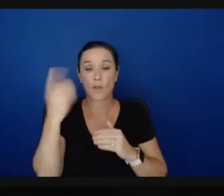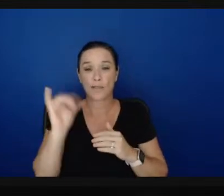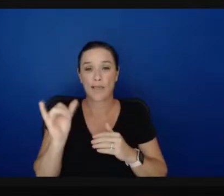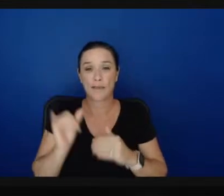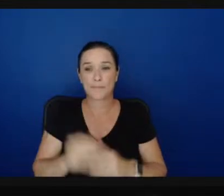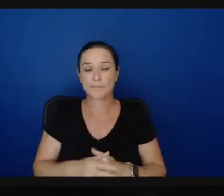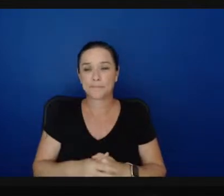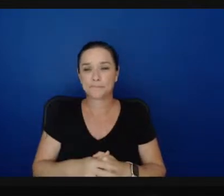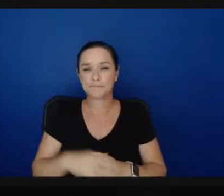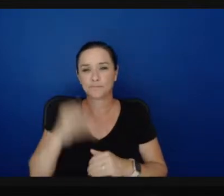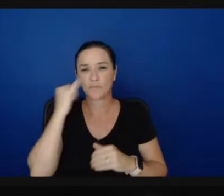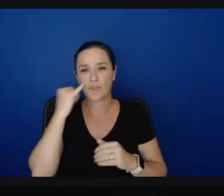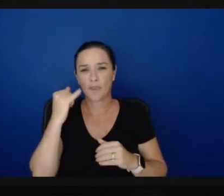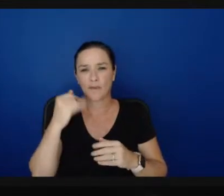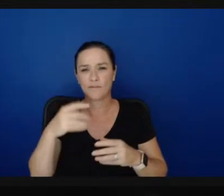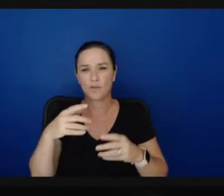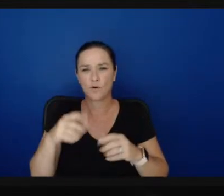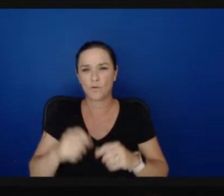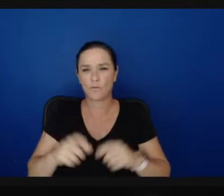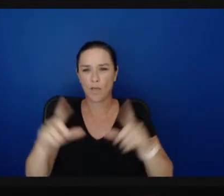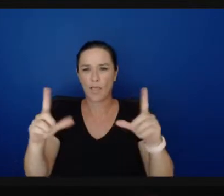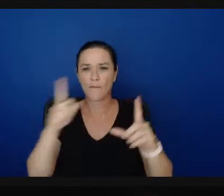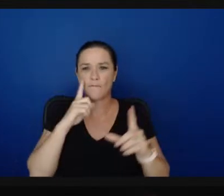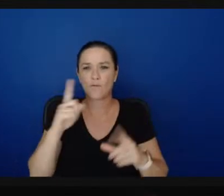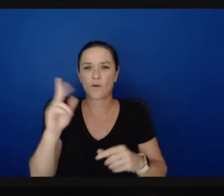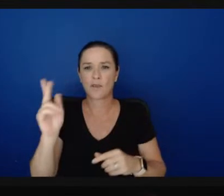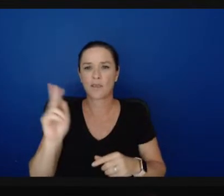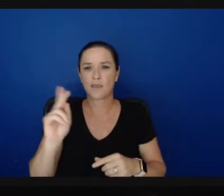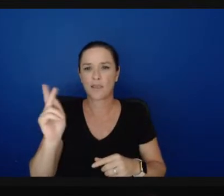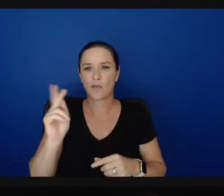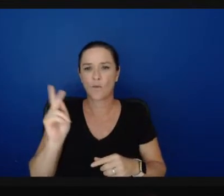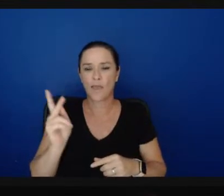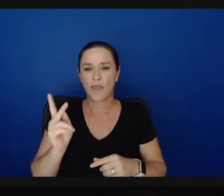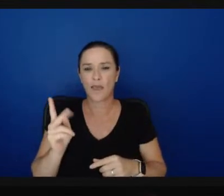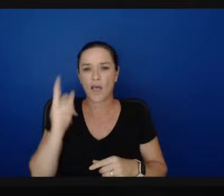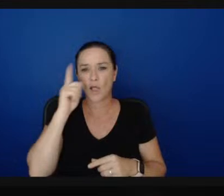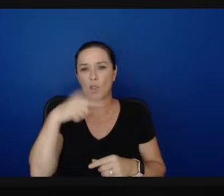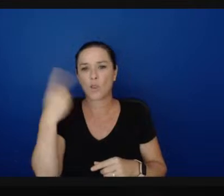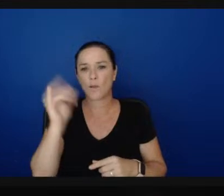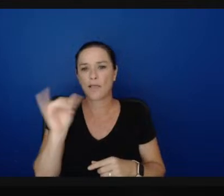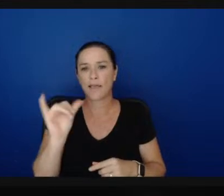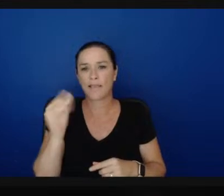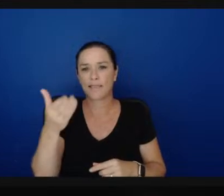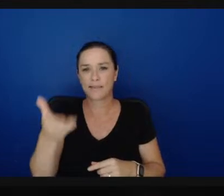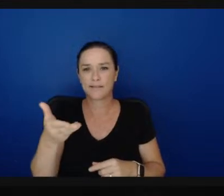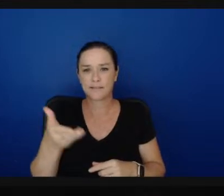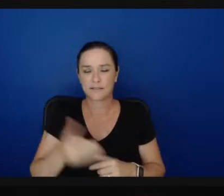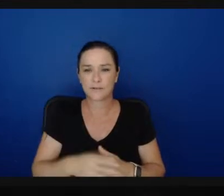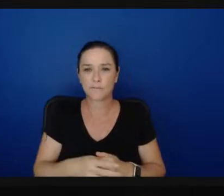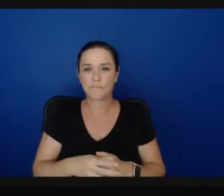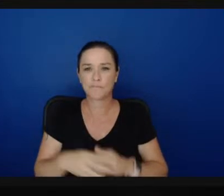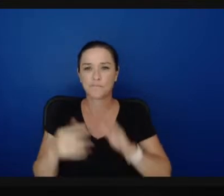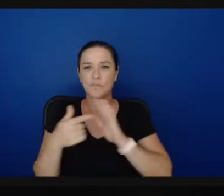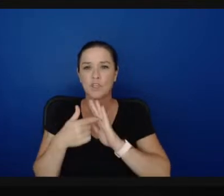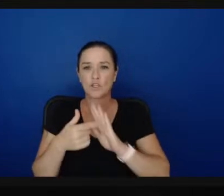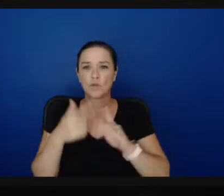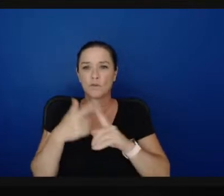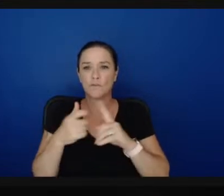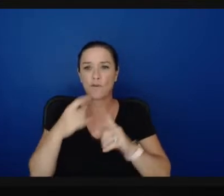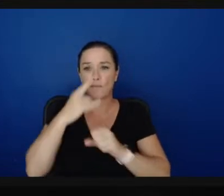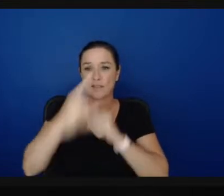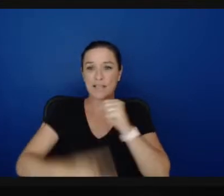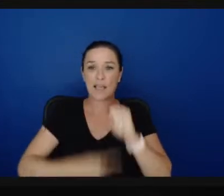you load the volcano page for Kilauea, it looks like this. It's showing from the satellite